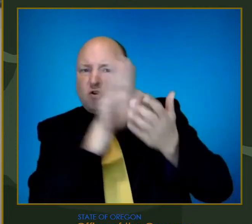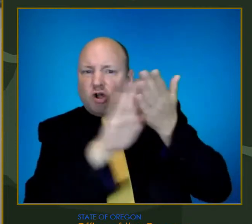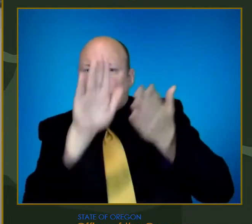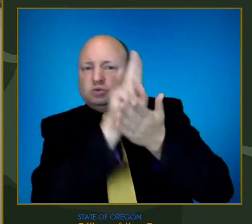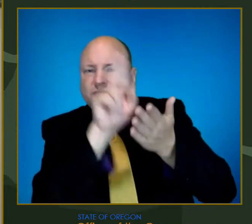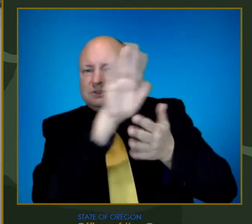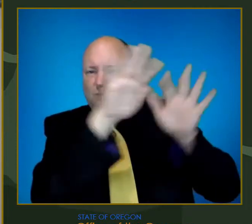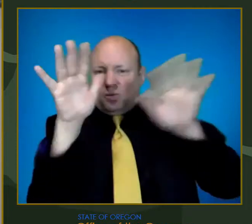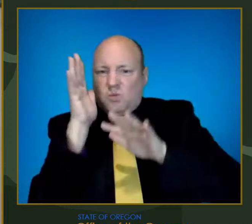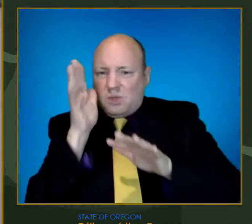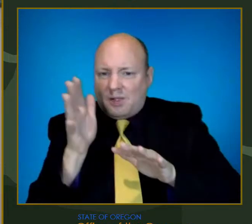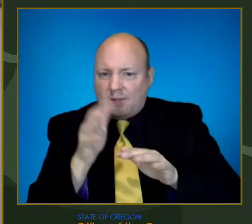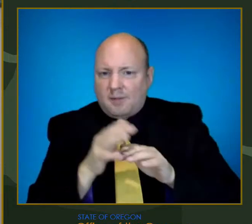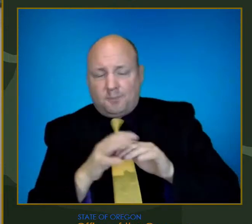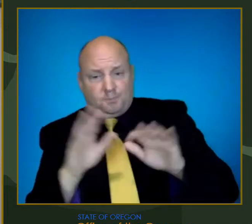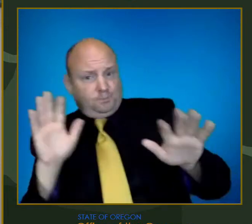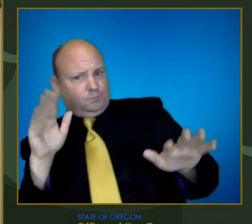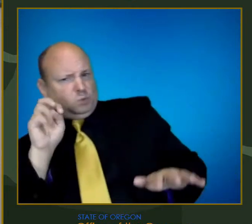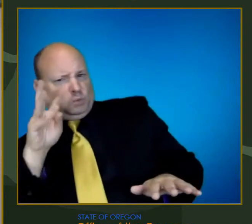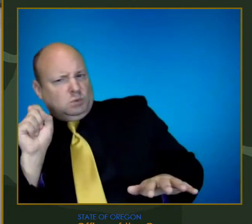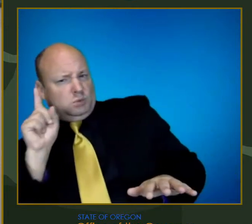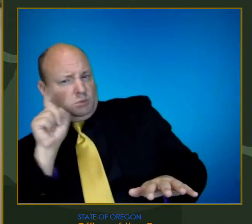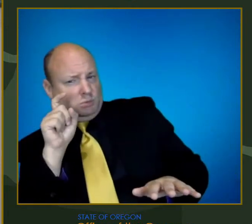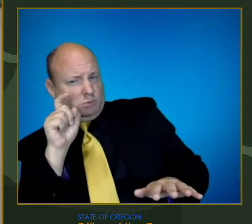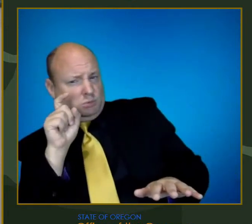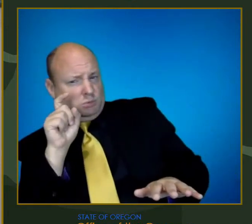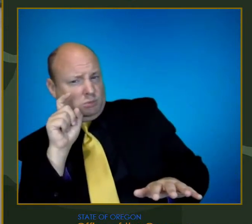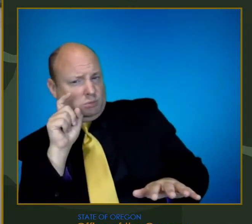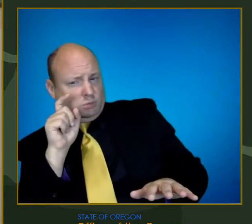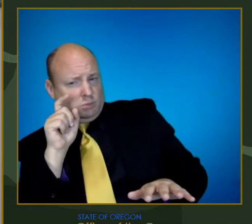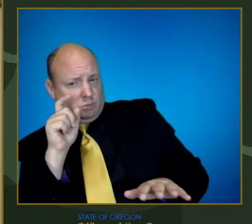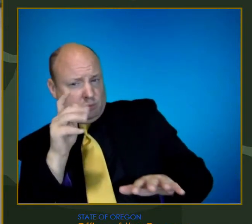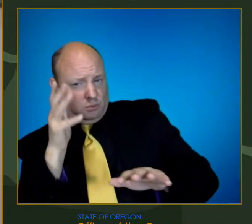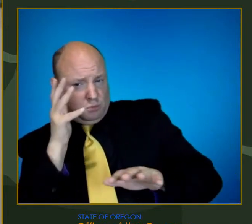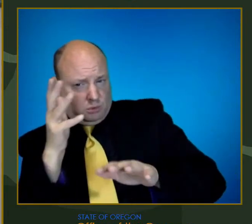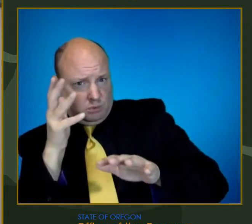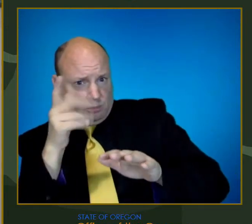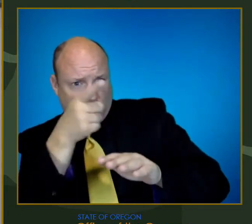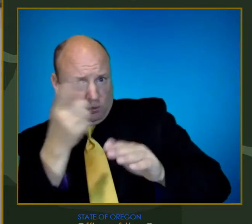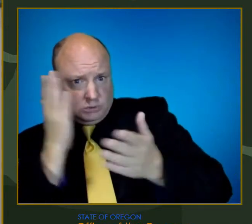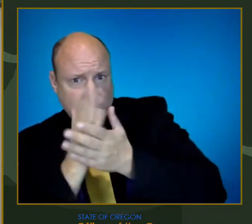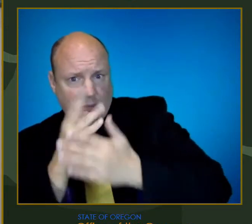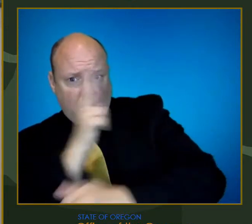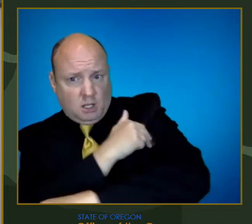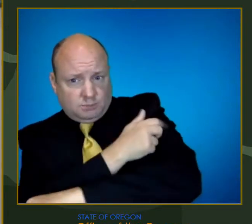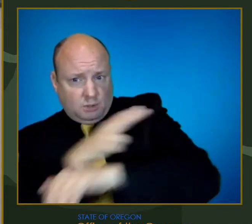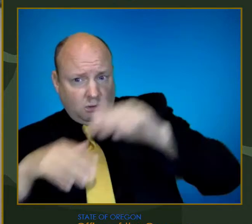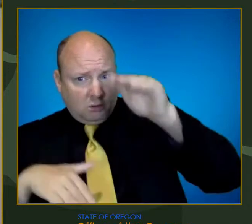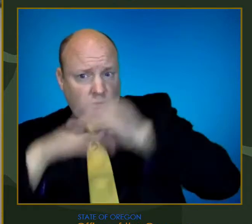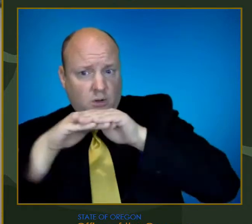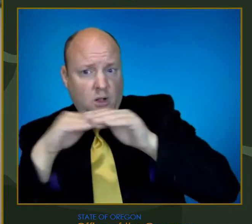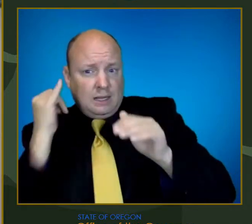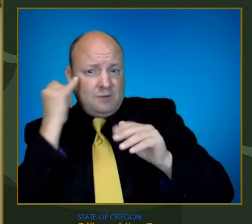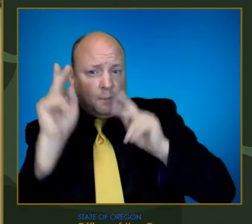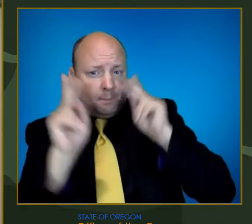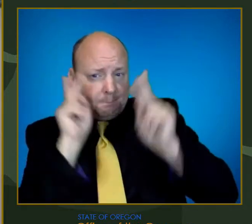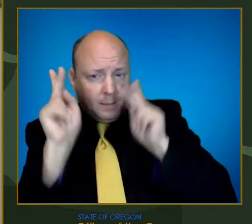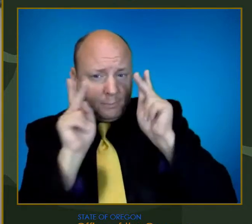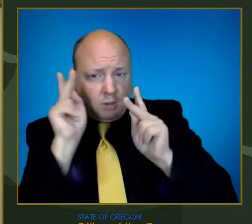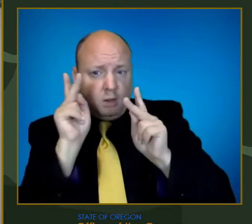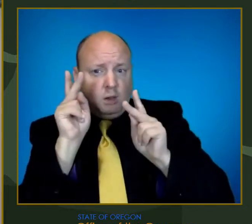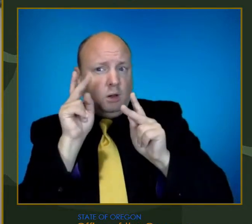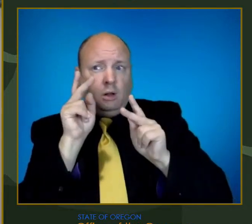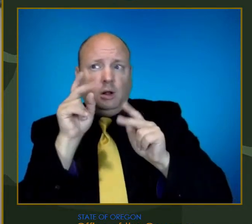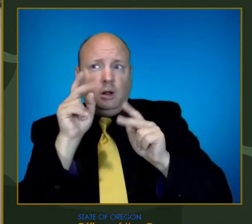there any talk of people with COVID who chose not to get vaccinated being deprioritized for beds or care over people